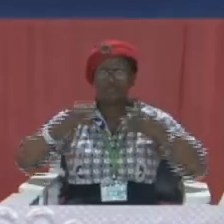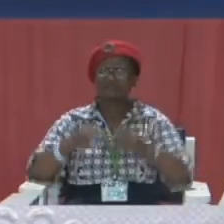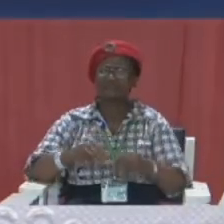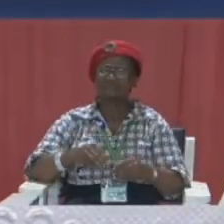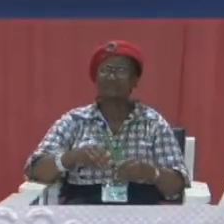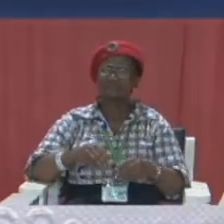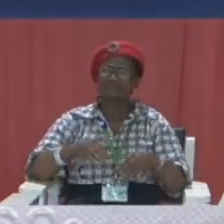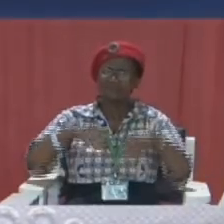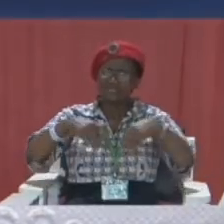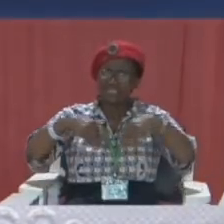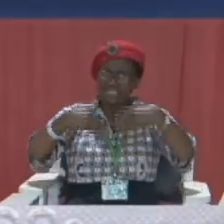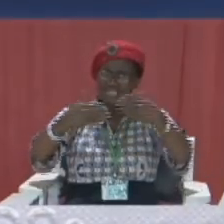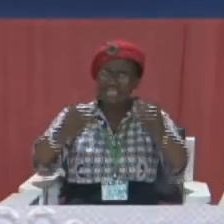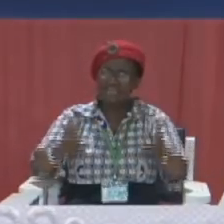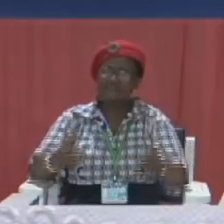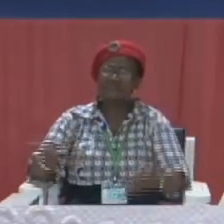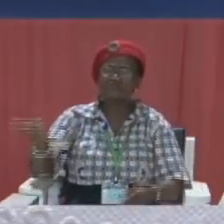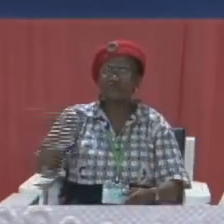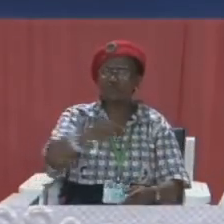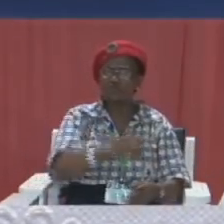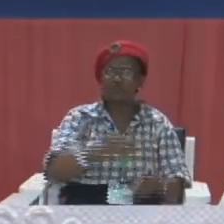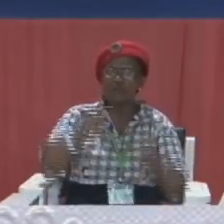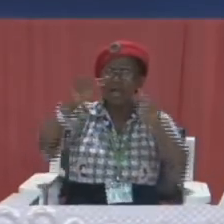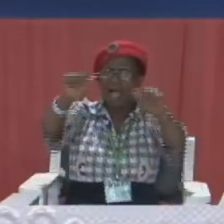gives you the ability